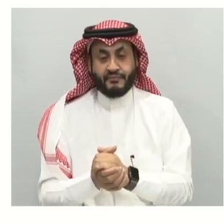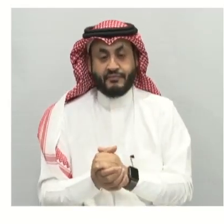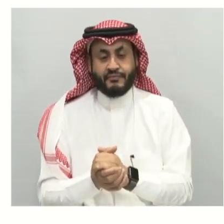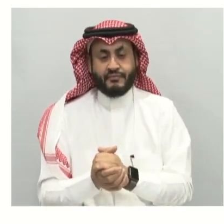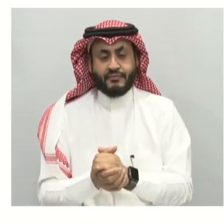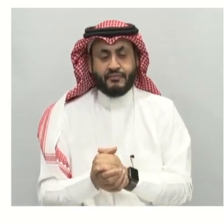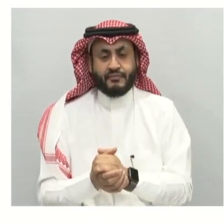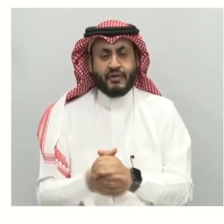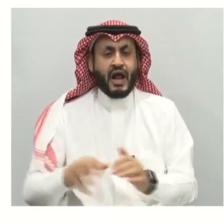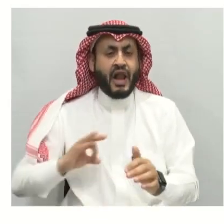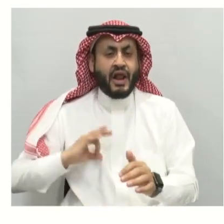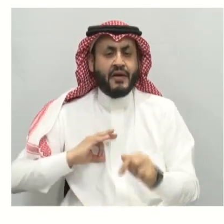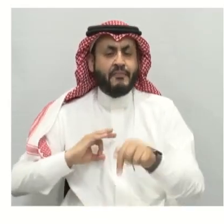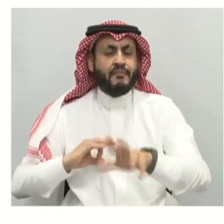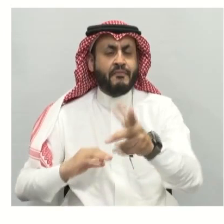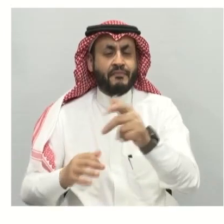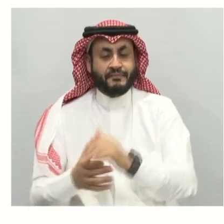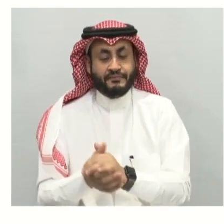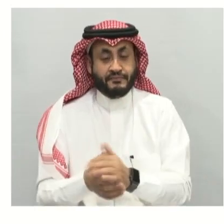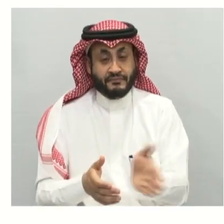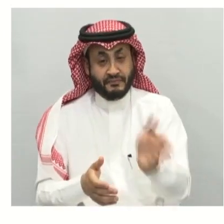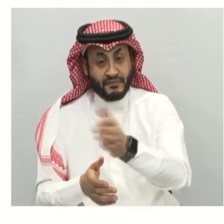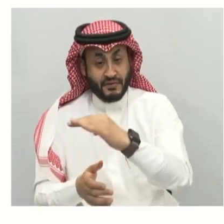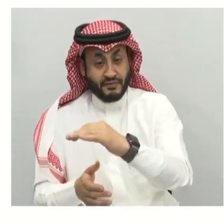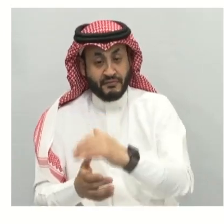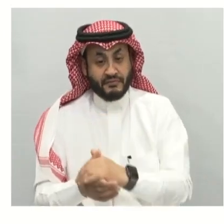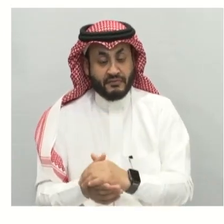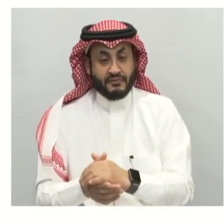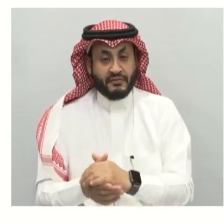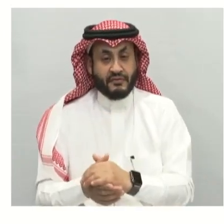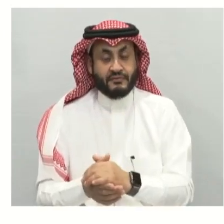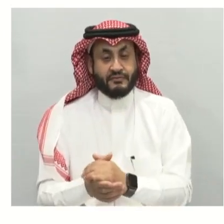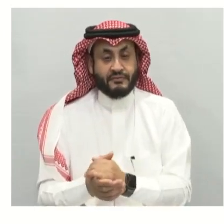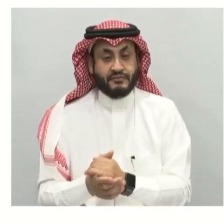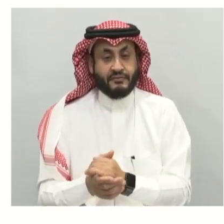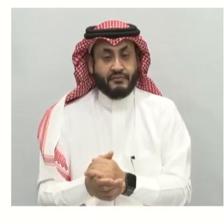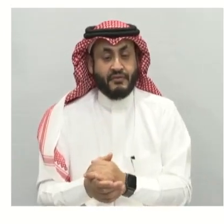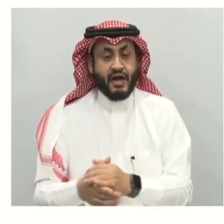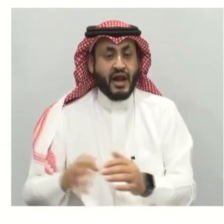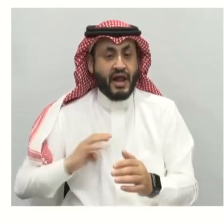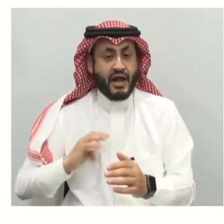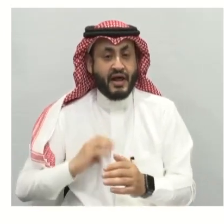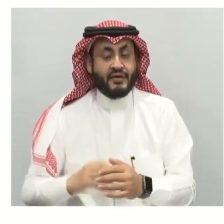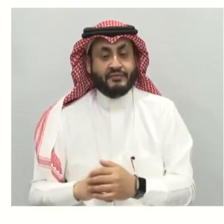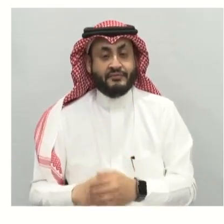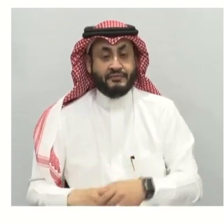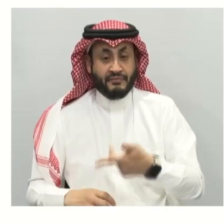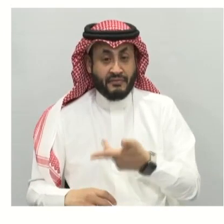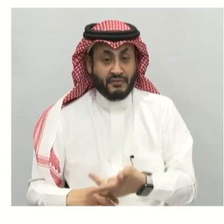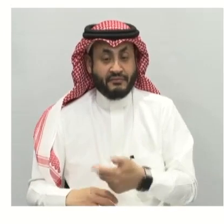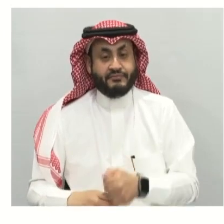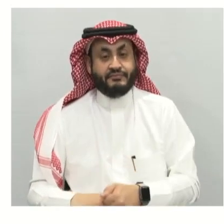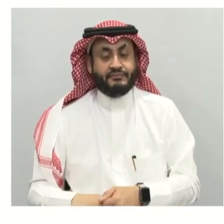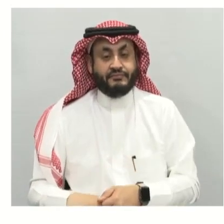What day do you like? And then the other person said, I like Tuesday. How about you?